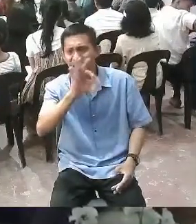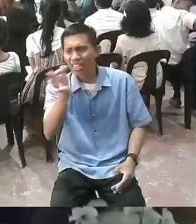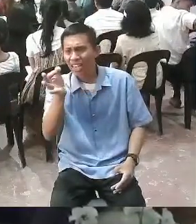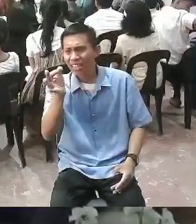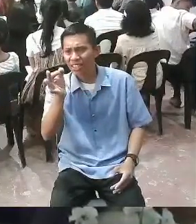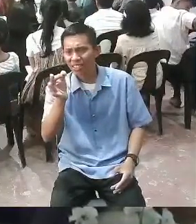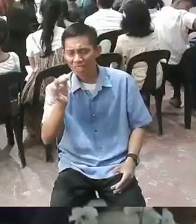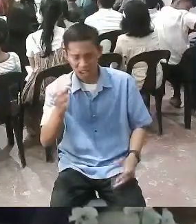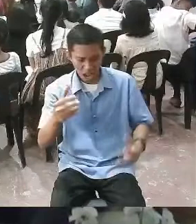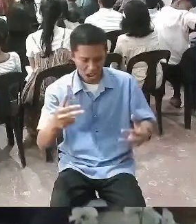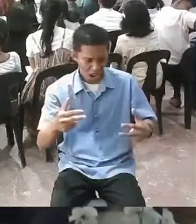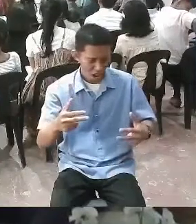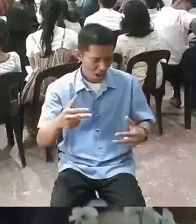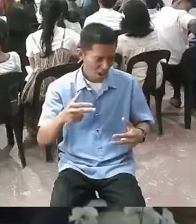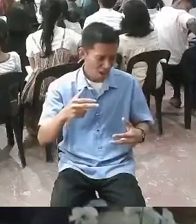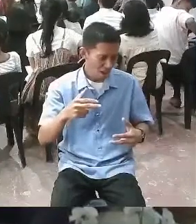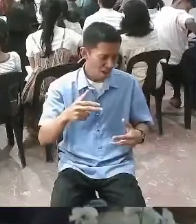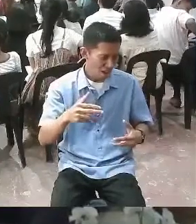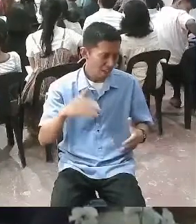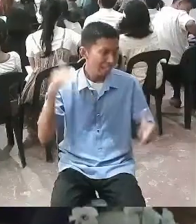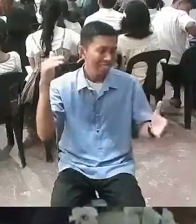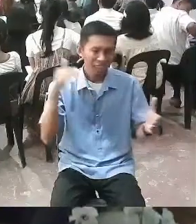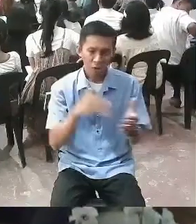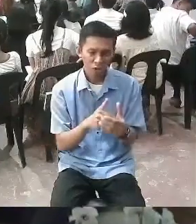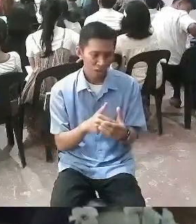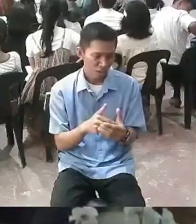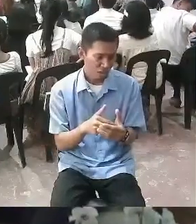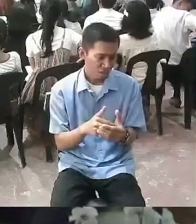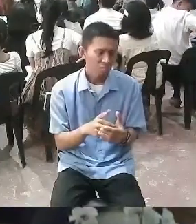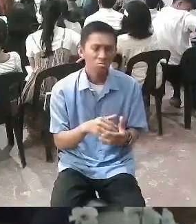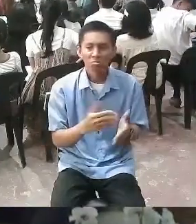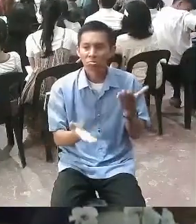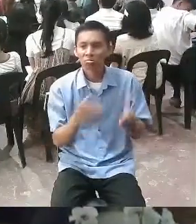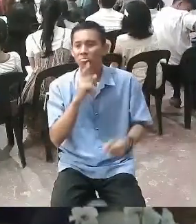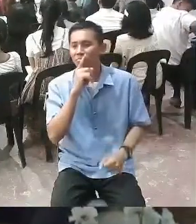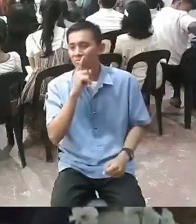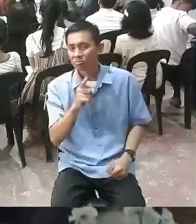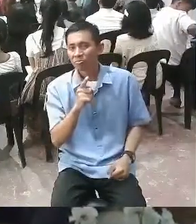90,890. I'm working at 100,000 now. Possibly, okay?